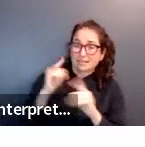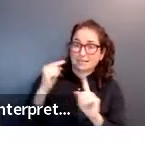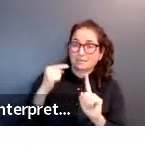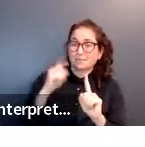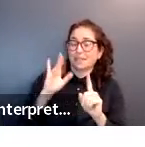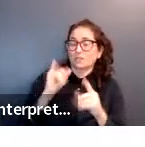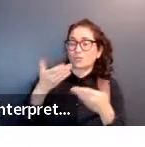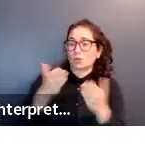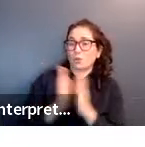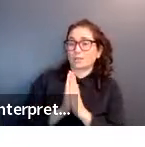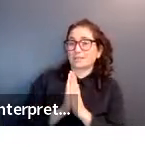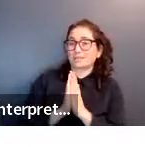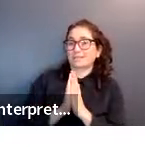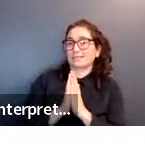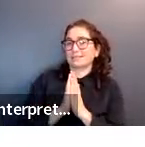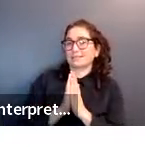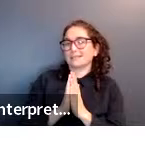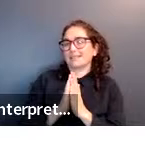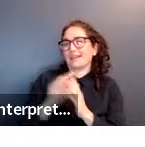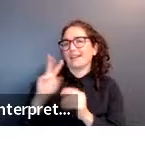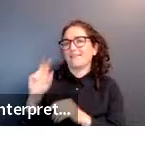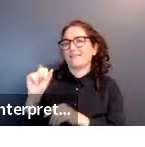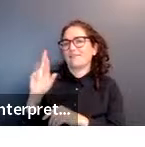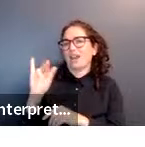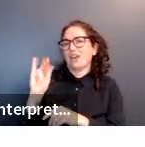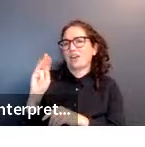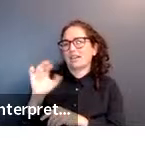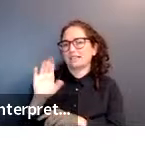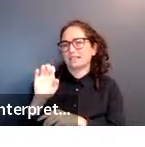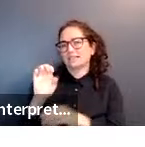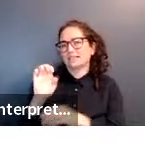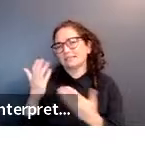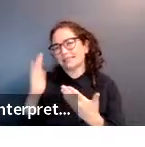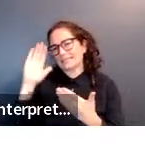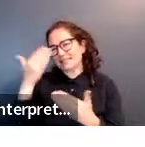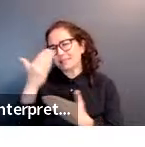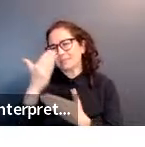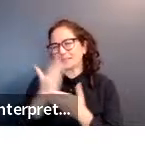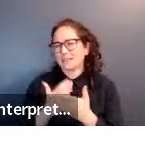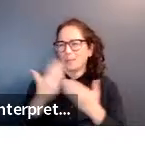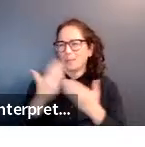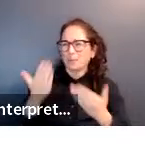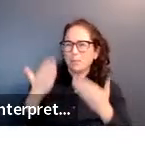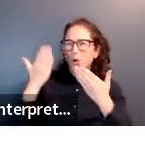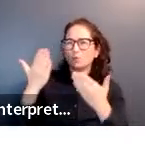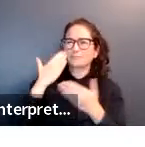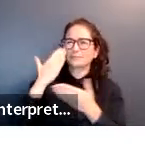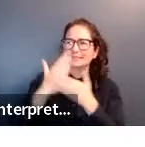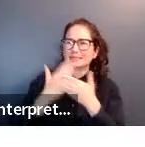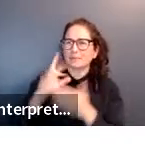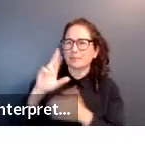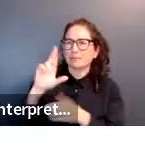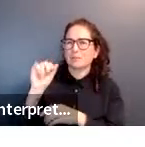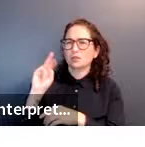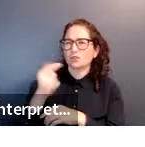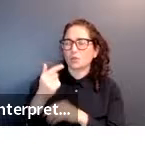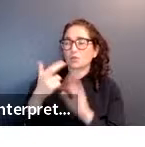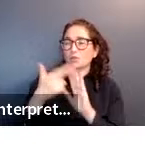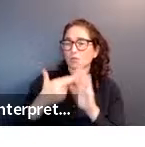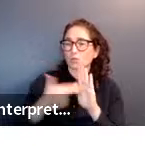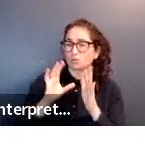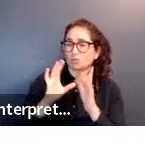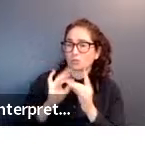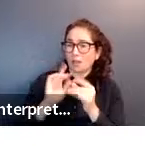a variance? It does seem like some of the proposals, some of the zoning rules that you're talking about